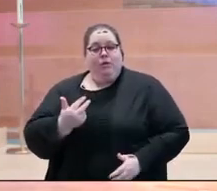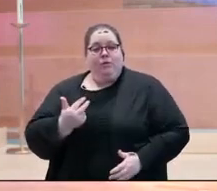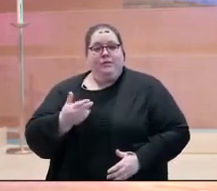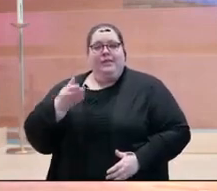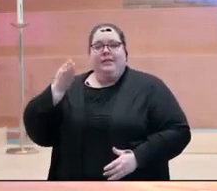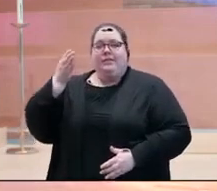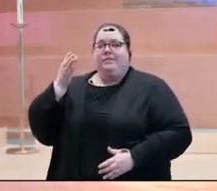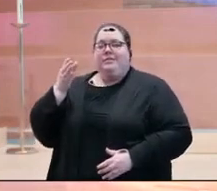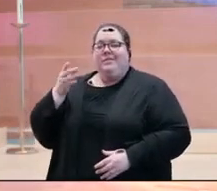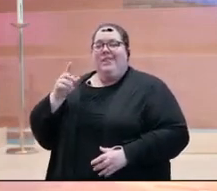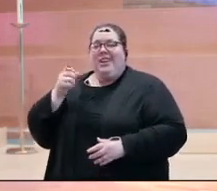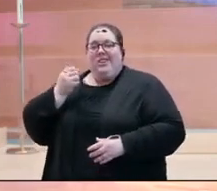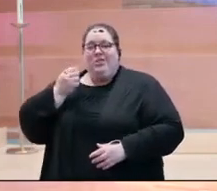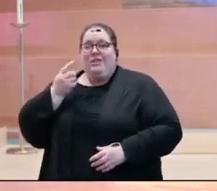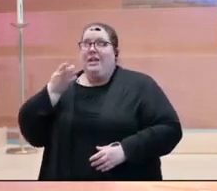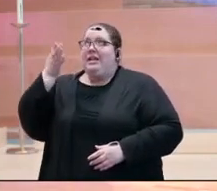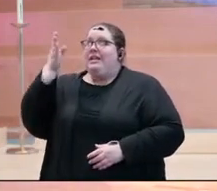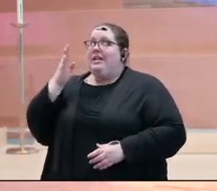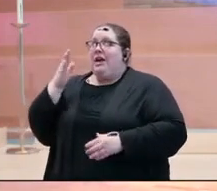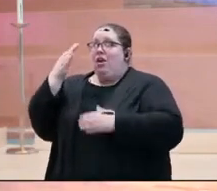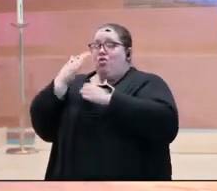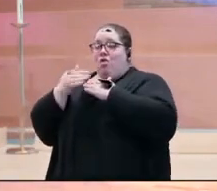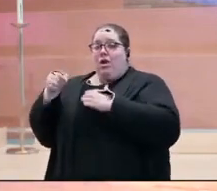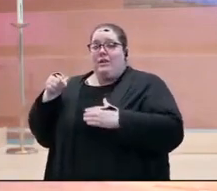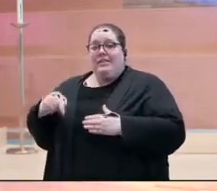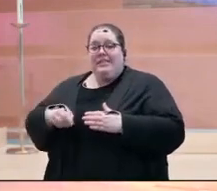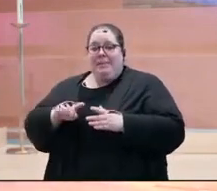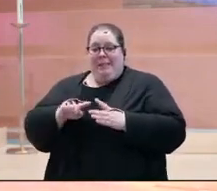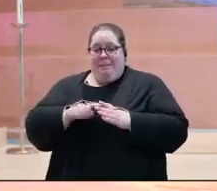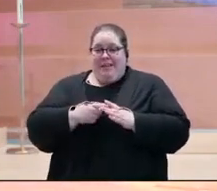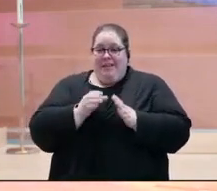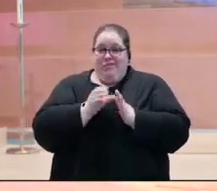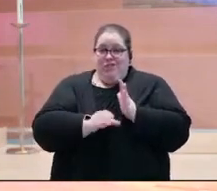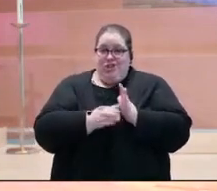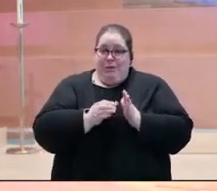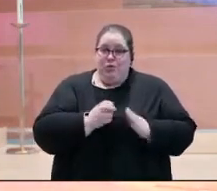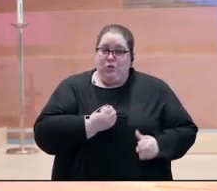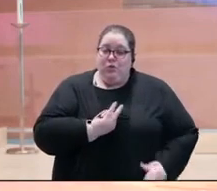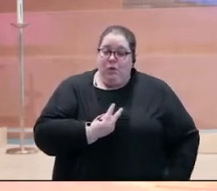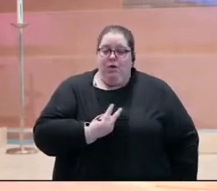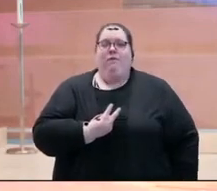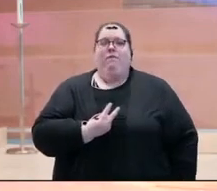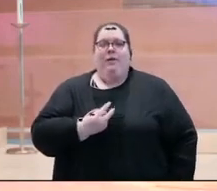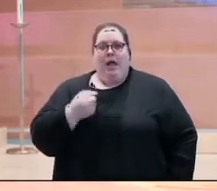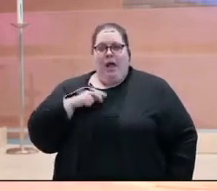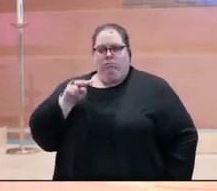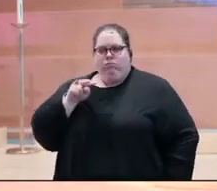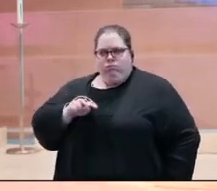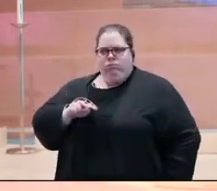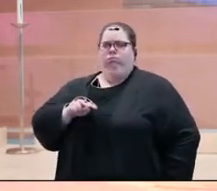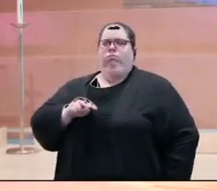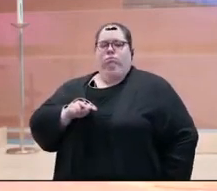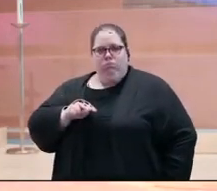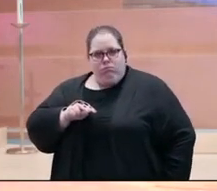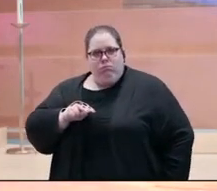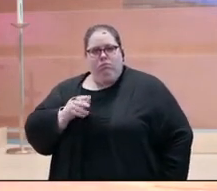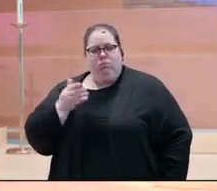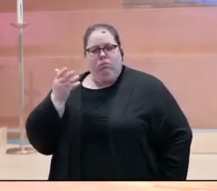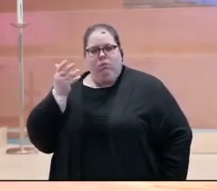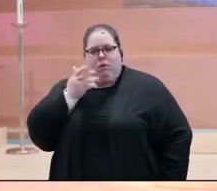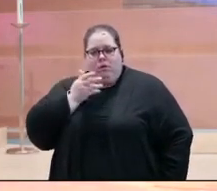the beginning of chapter 12. And that really struck me as I was looking at this week, as I was thinking about